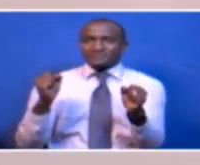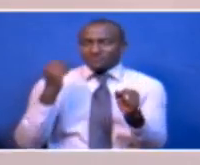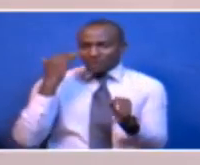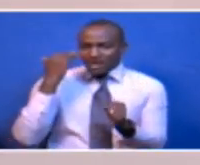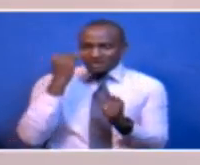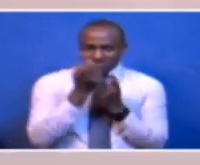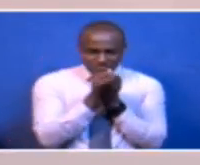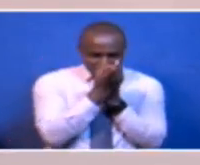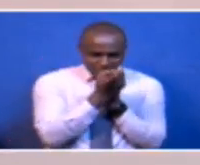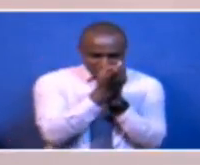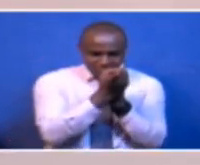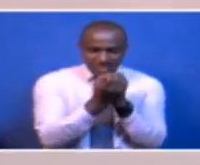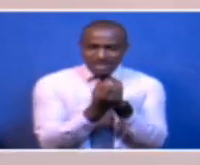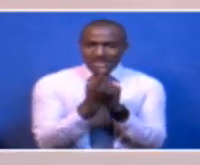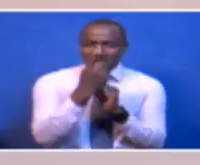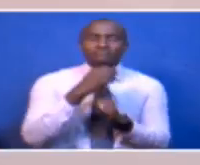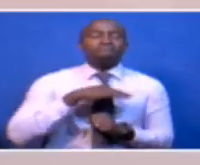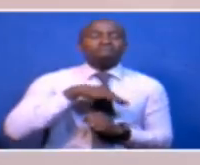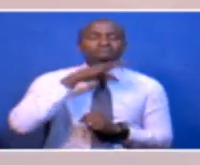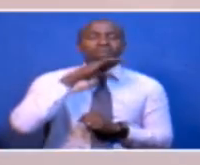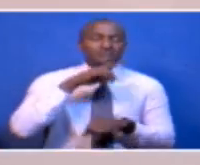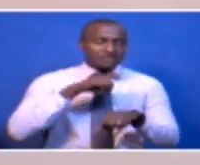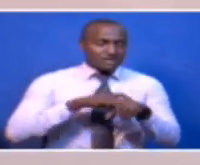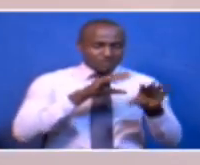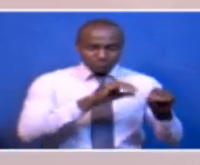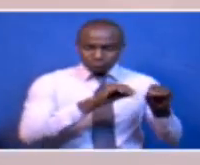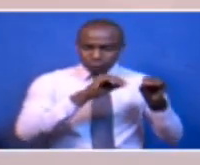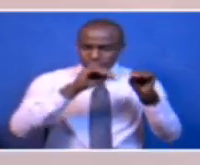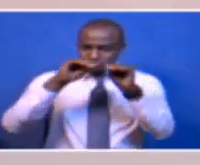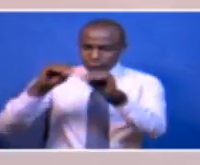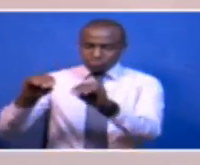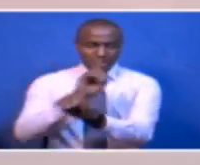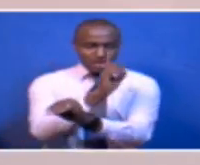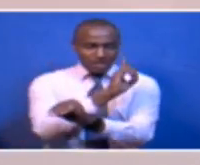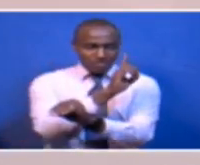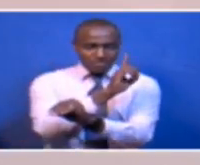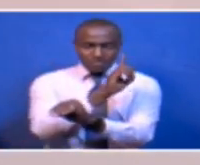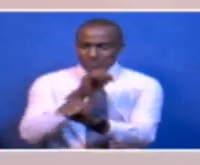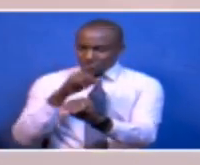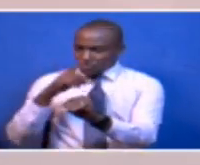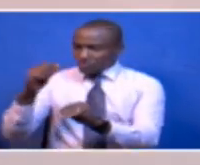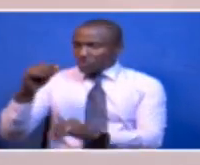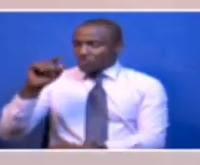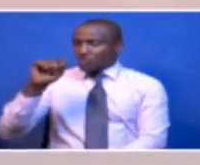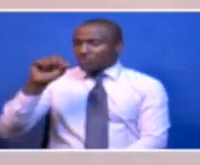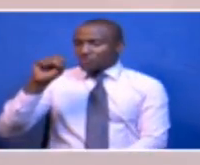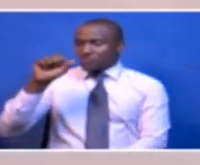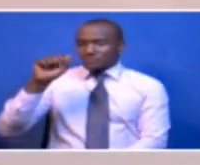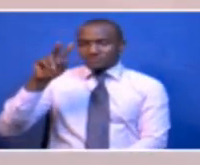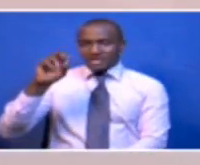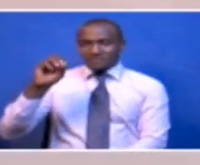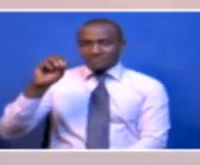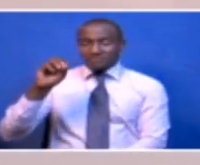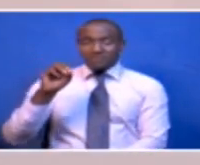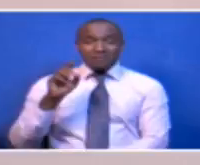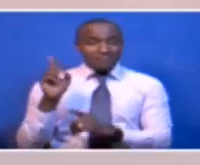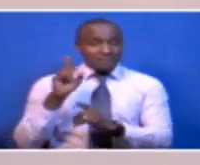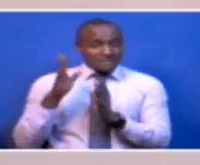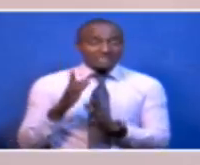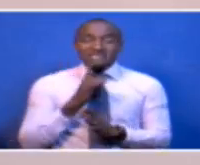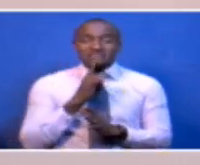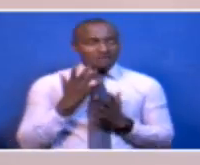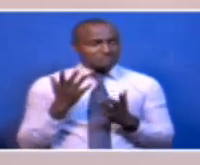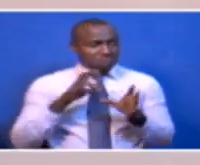faru 11 walokuwa kisafirishwa kutoka mbuga ya wanyama ya Nairobi hadi Tsavo. Balala amewasuta wanaomtaka ajiuzulu wakisema